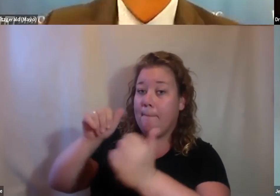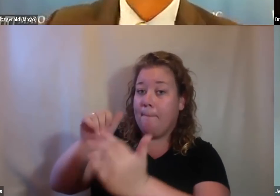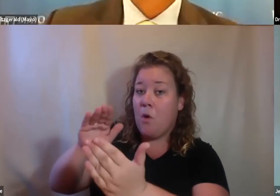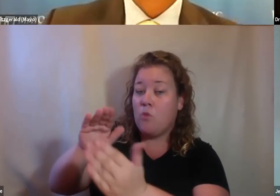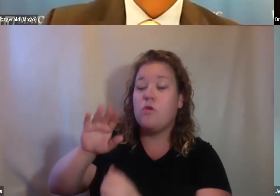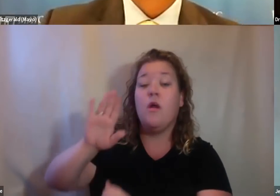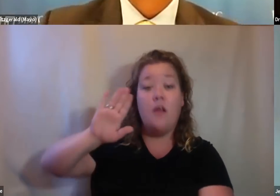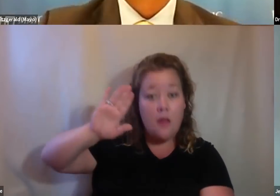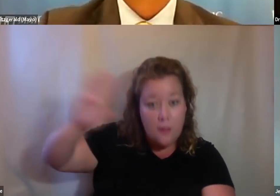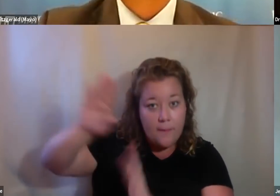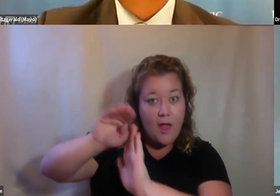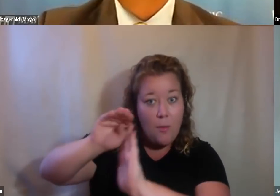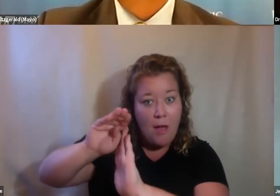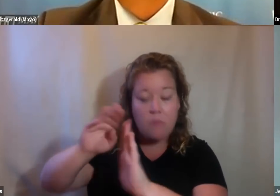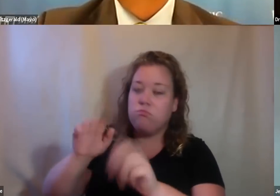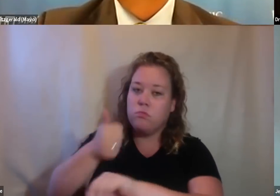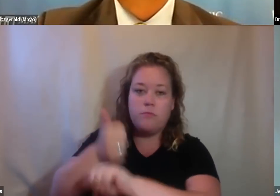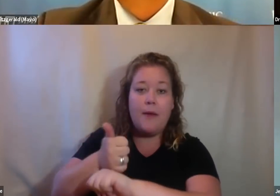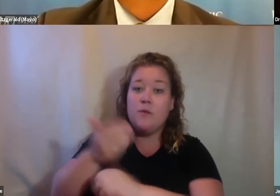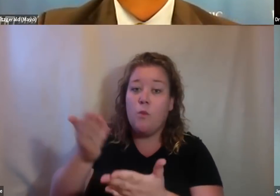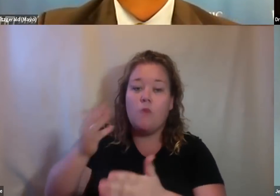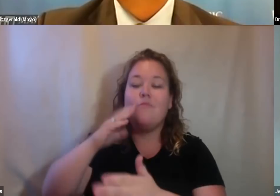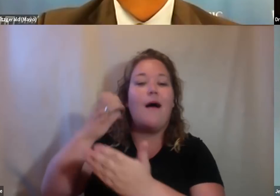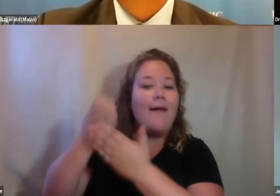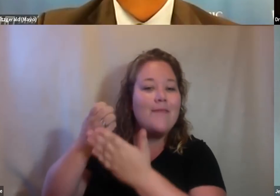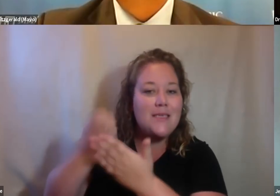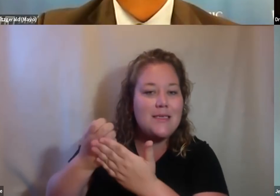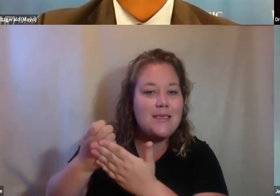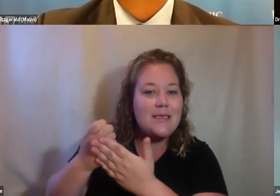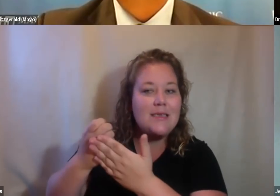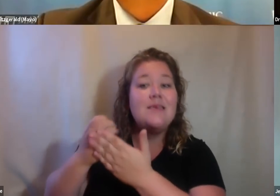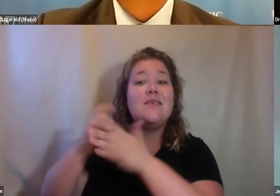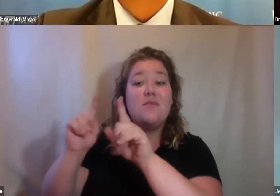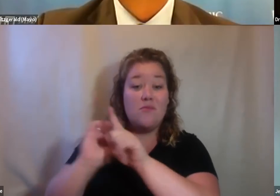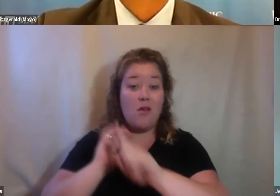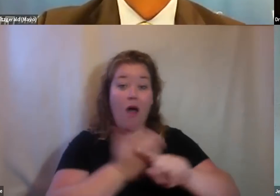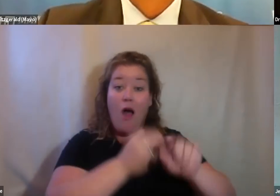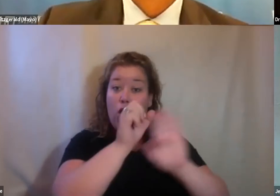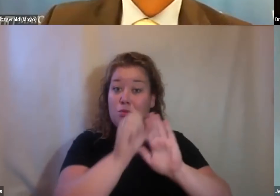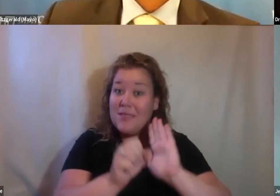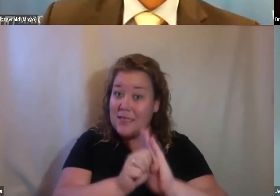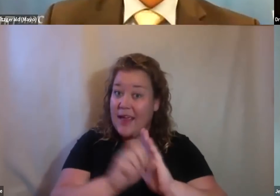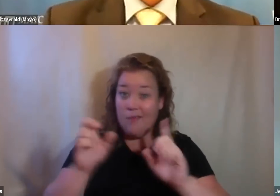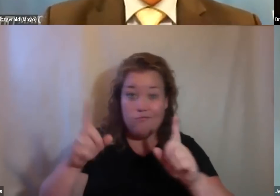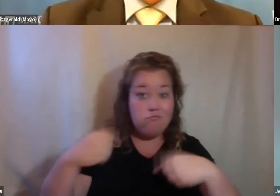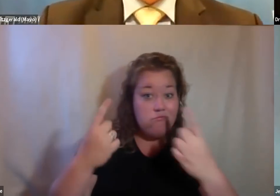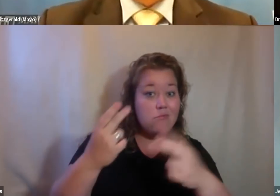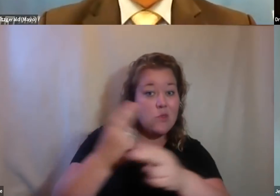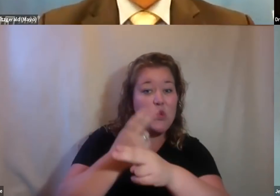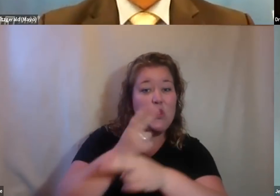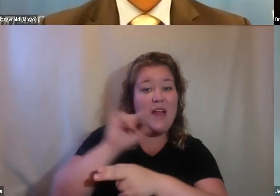solid evidence-based model. And actually, our state as well has been using that model